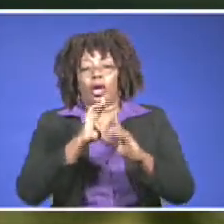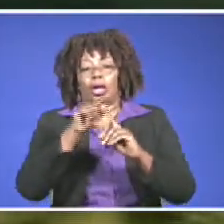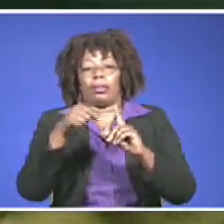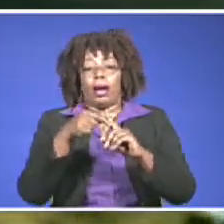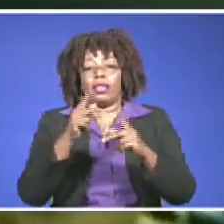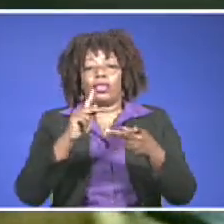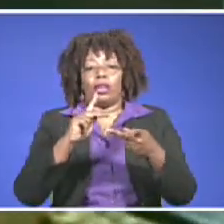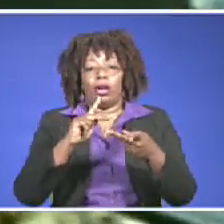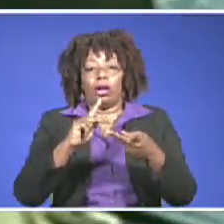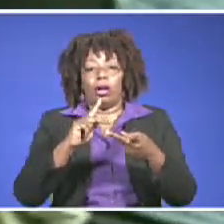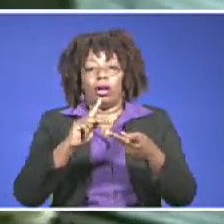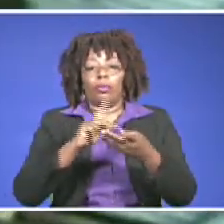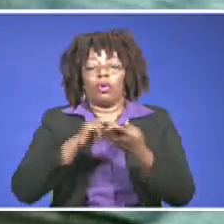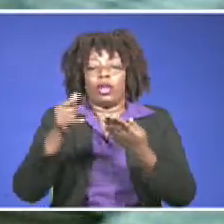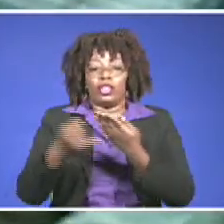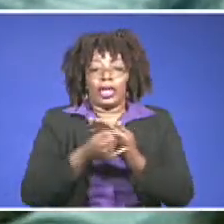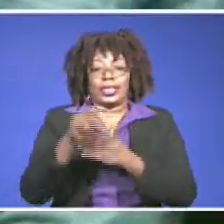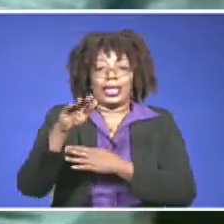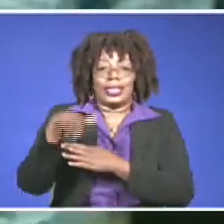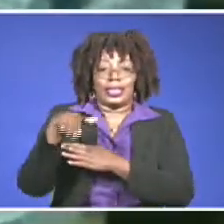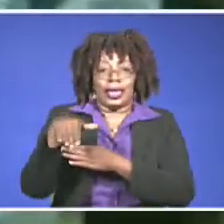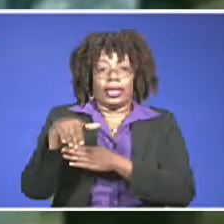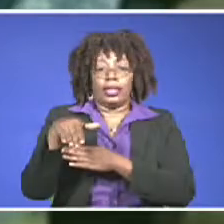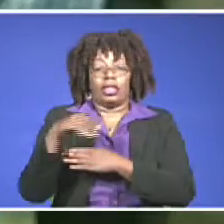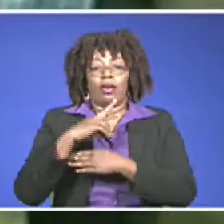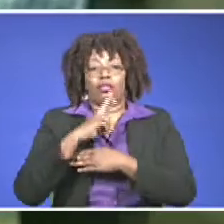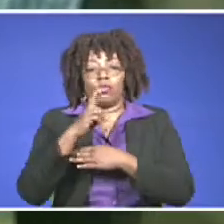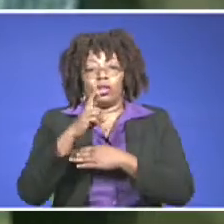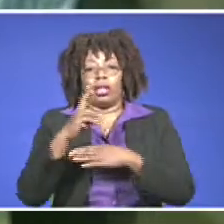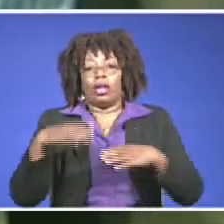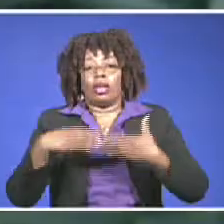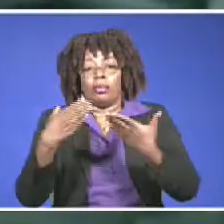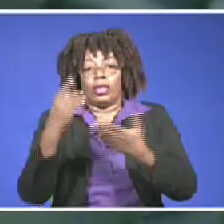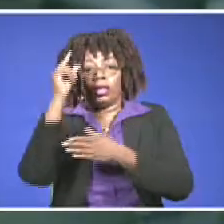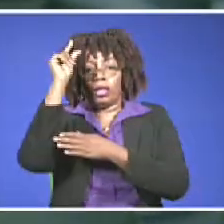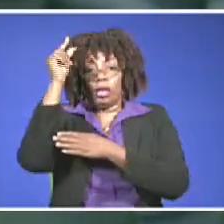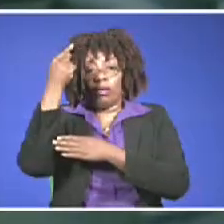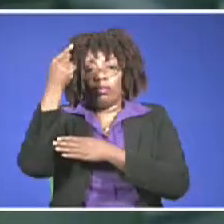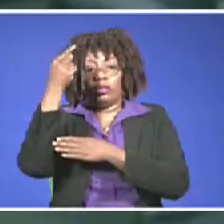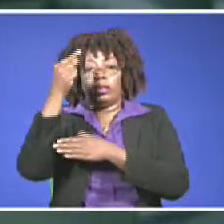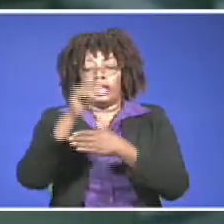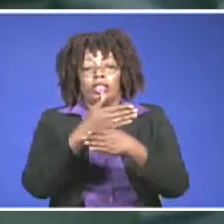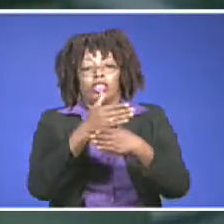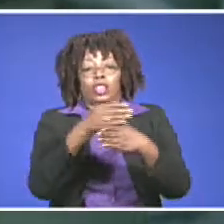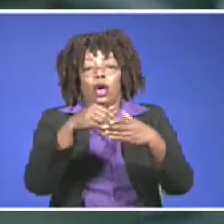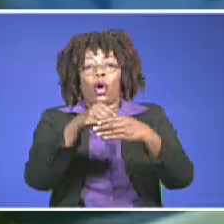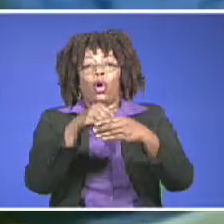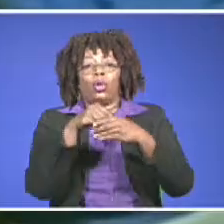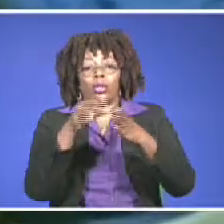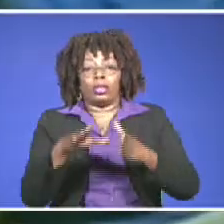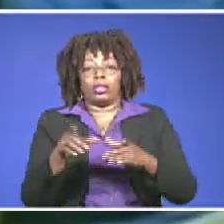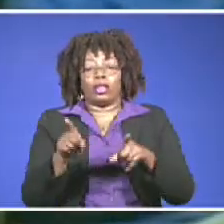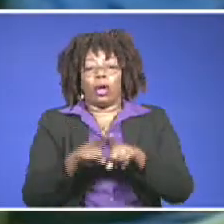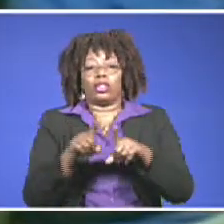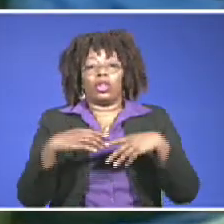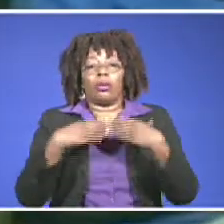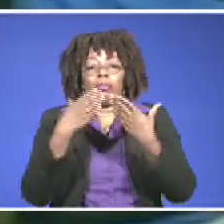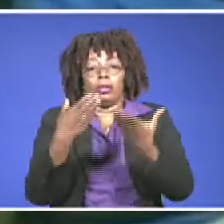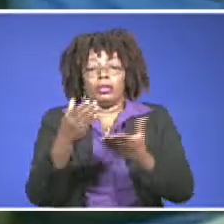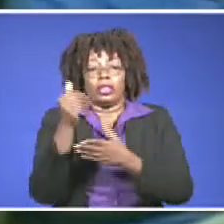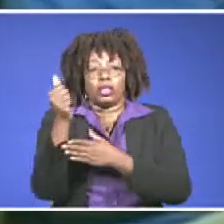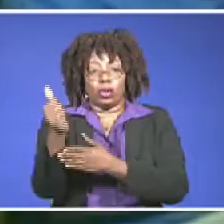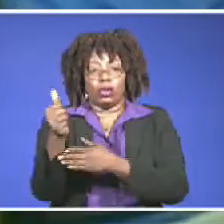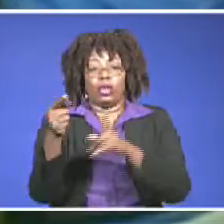wasn't tangible without having real commitments from the Bahamian government and other shareholders. He also made commitments of his